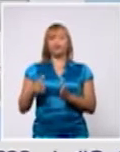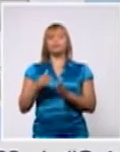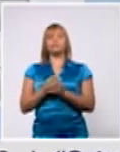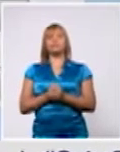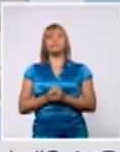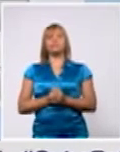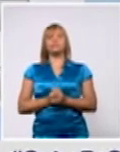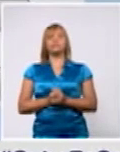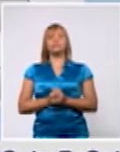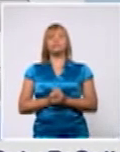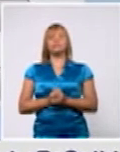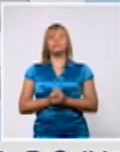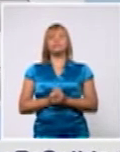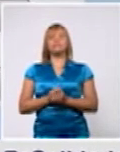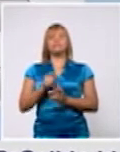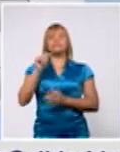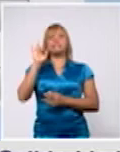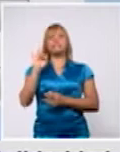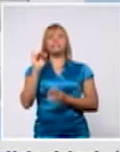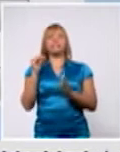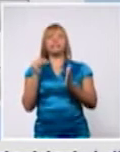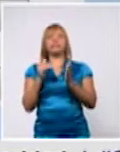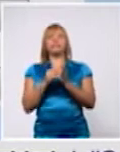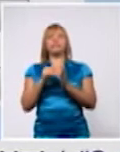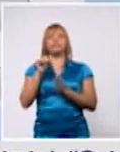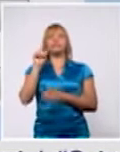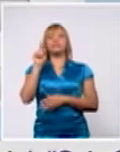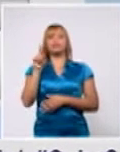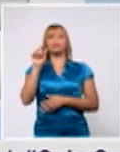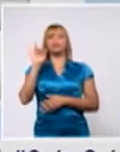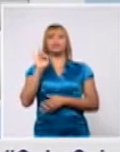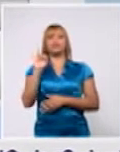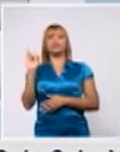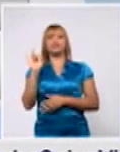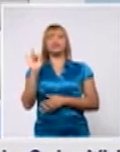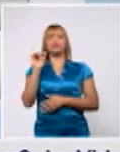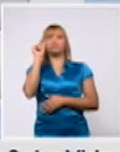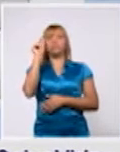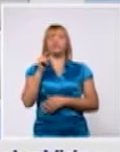people died of the virus. We're talking about